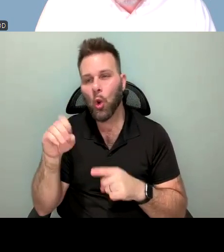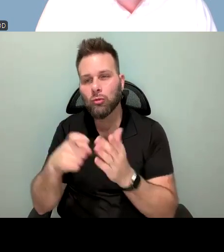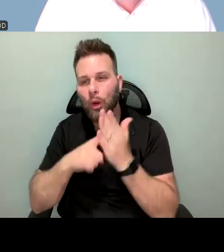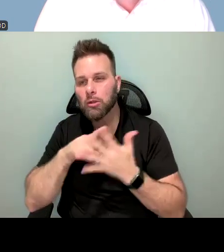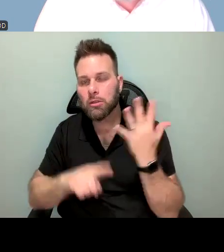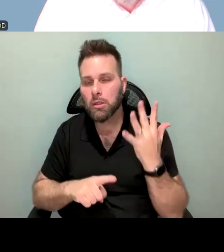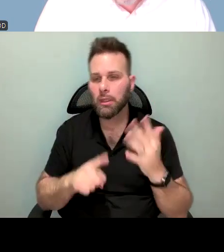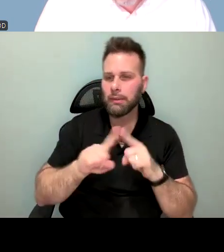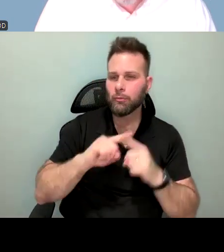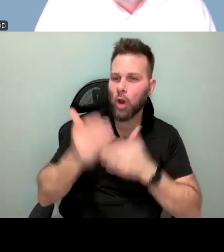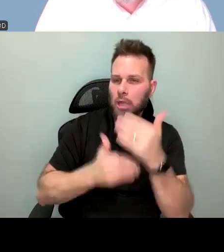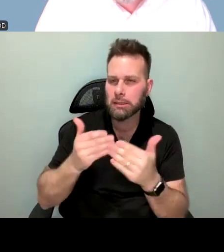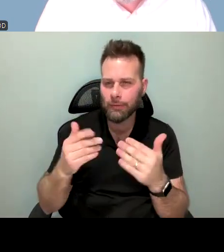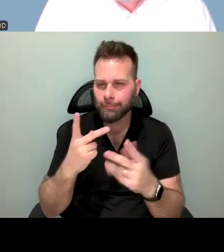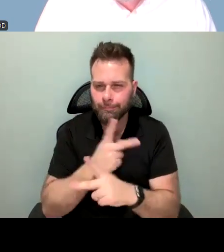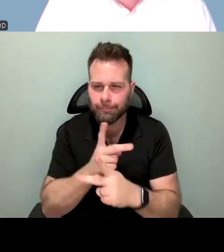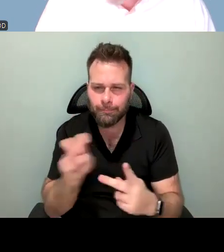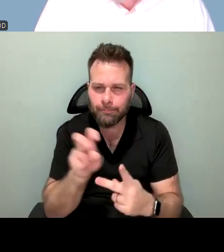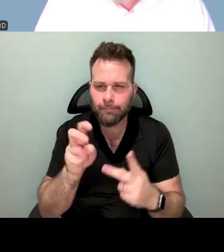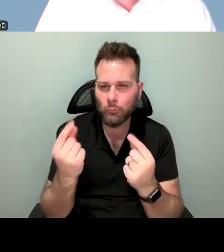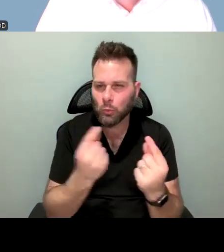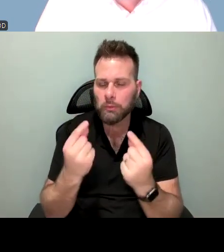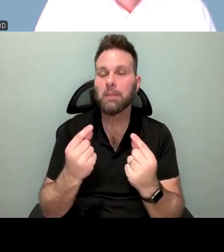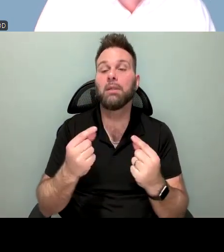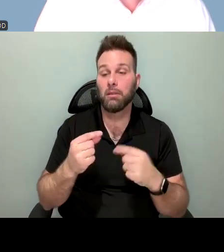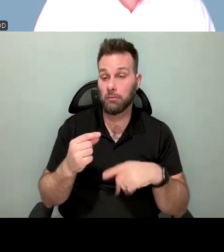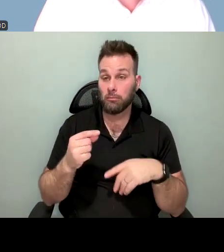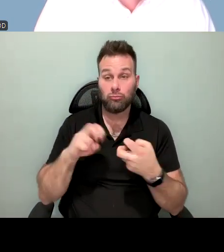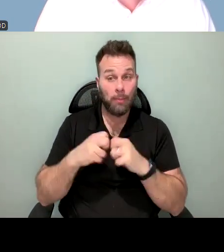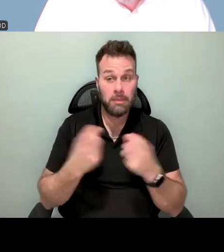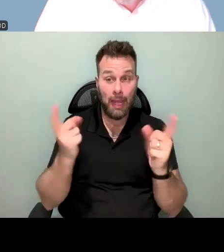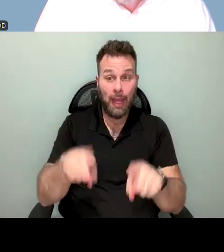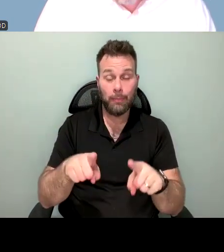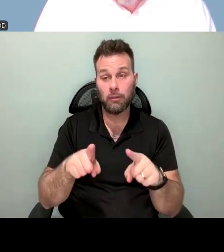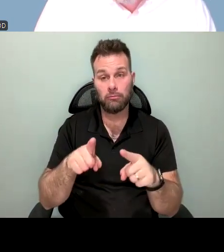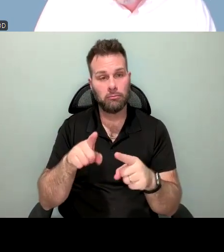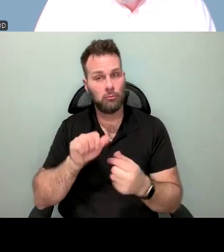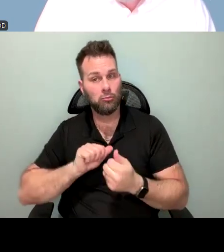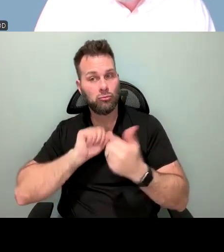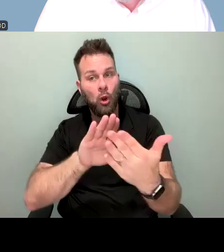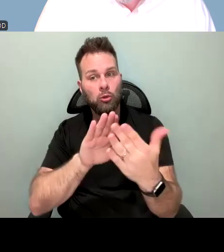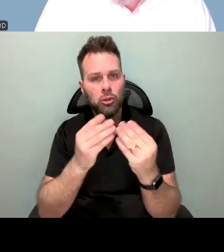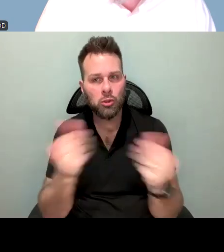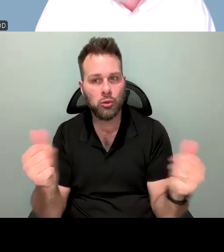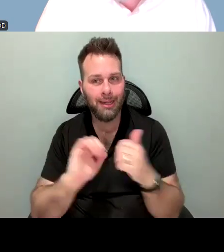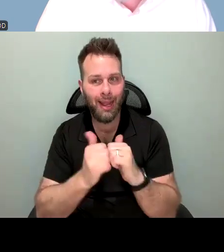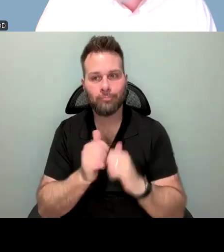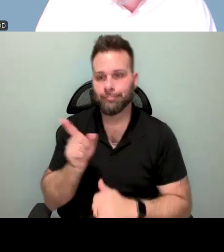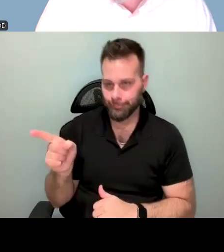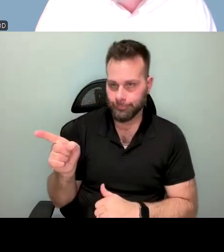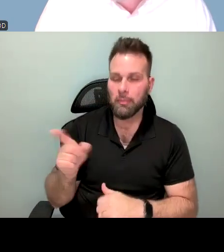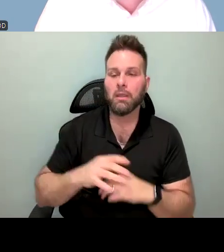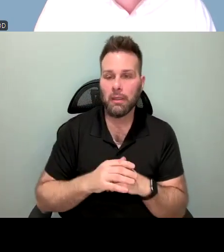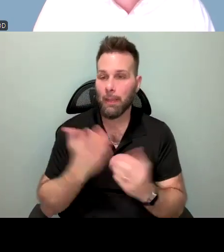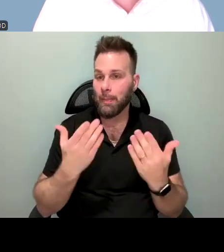the variance processes when needed, identifying practical solutions for accessibility challenges that might be faced, and staying informed about